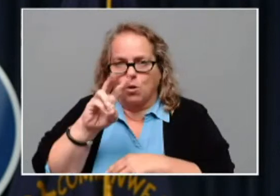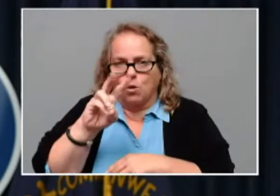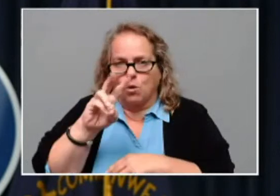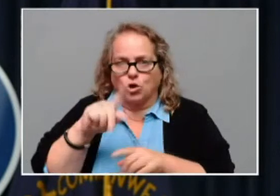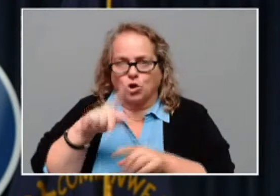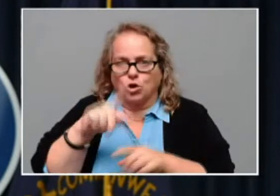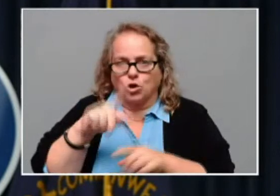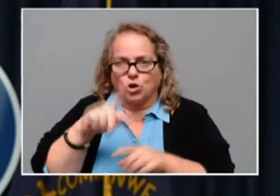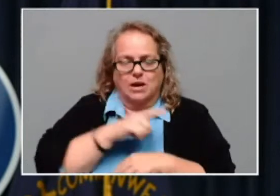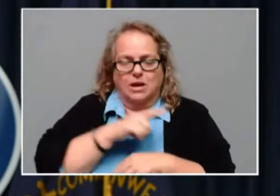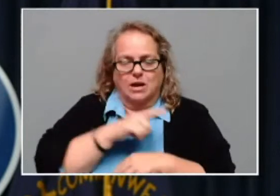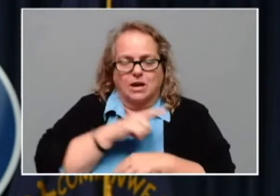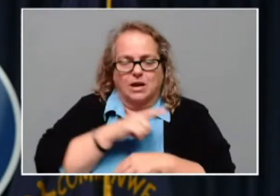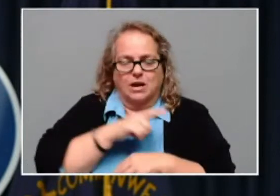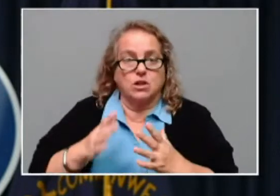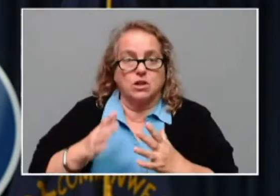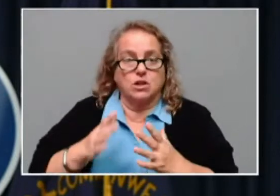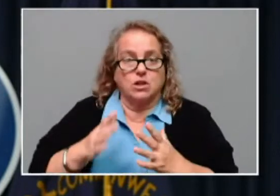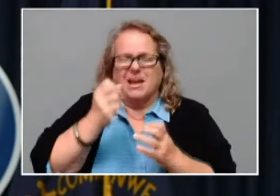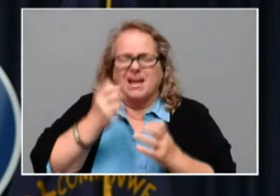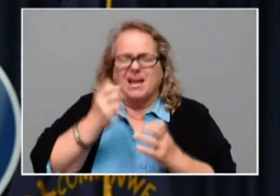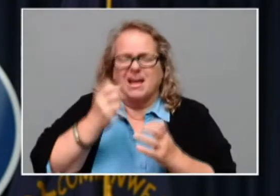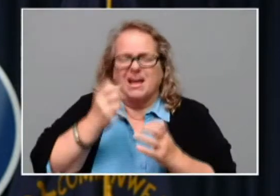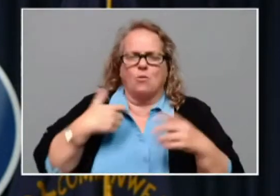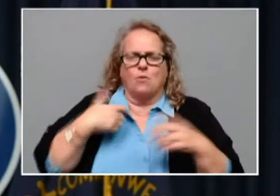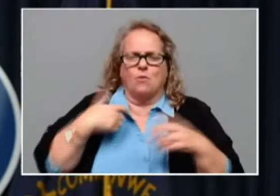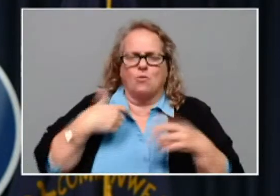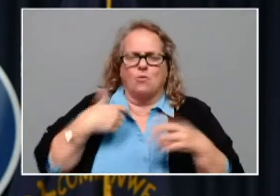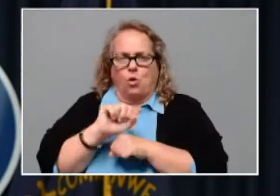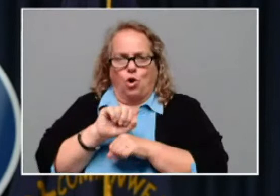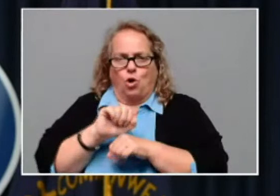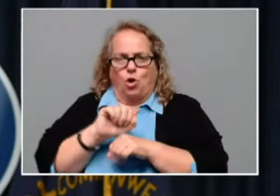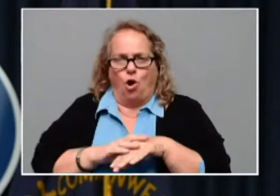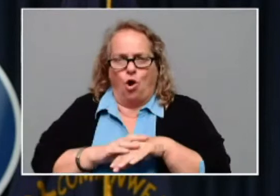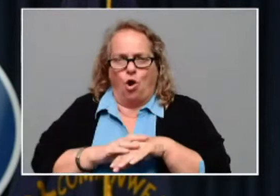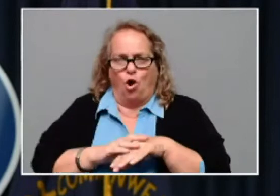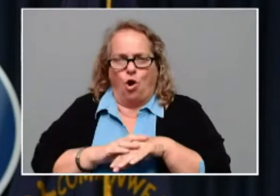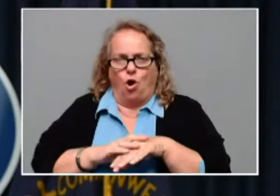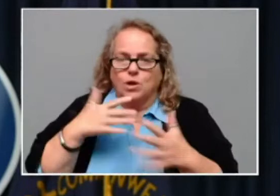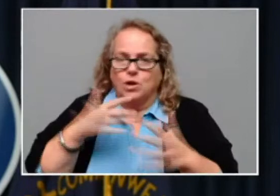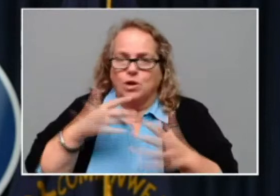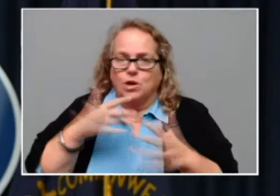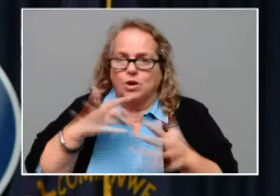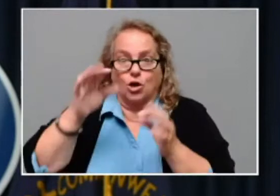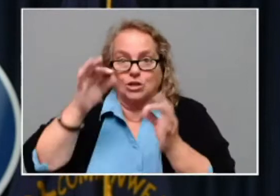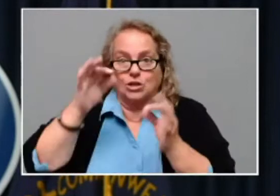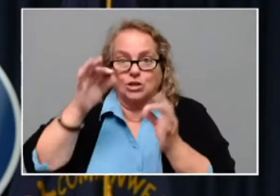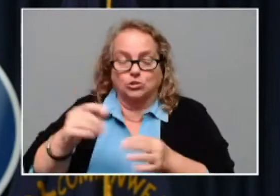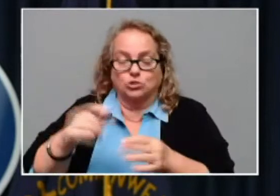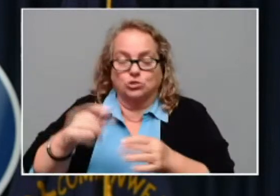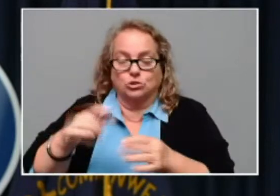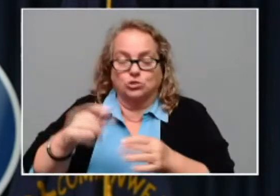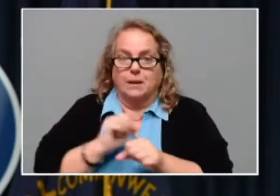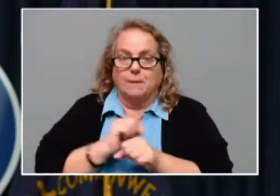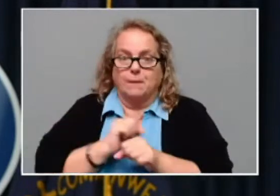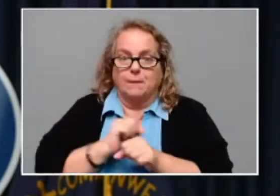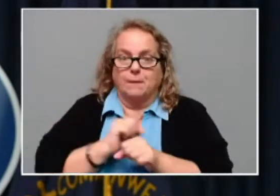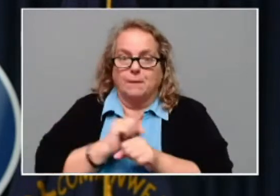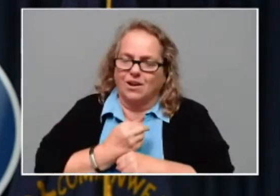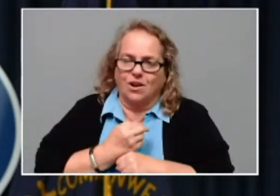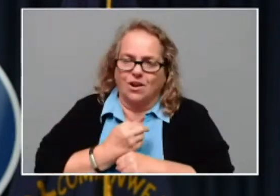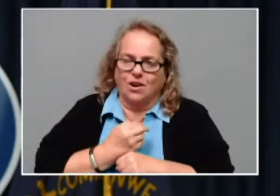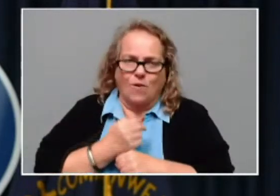to be fleshed out, because we wouldn't want every decision within it to already be made. And in the end, it's the legislature that